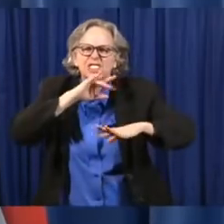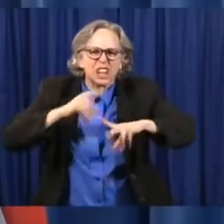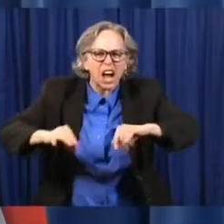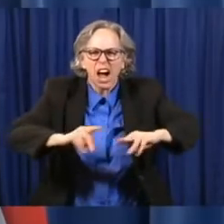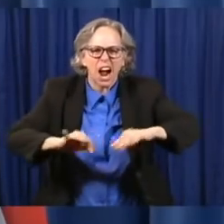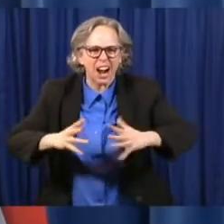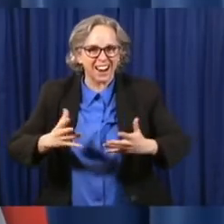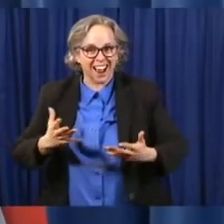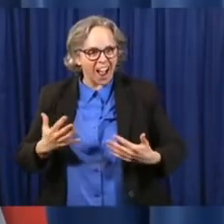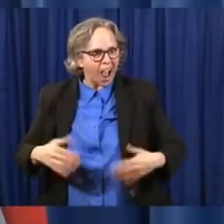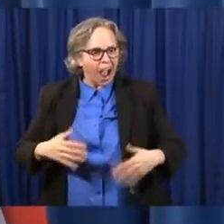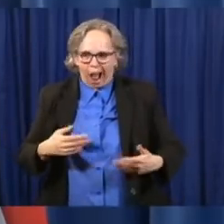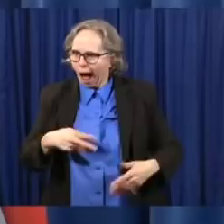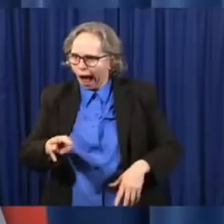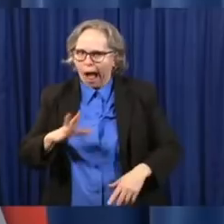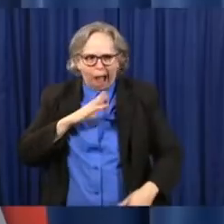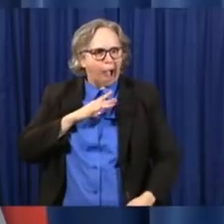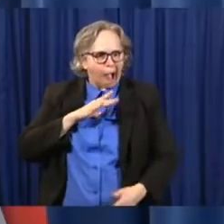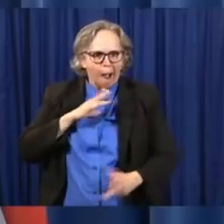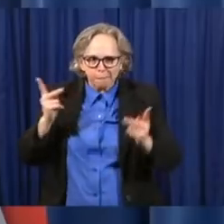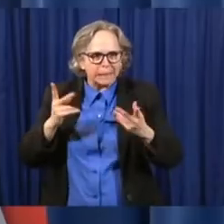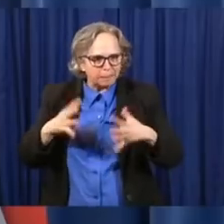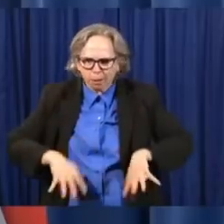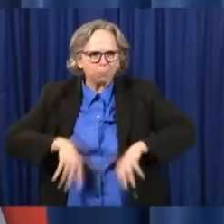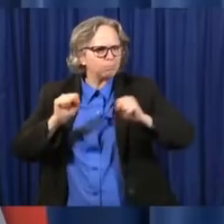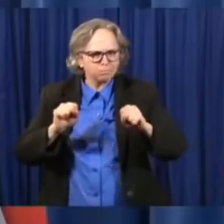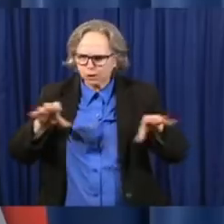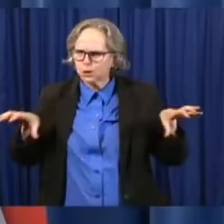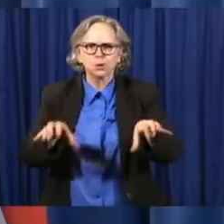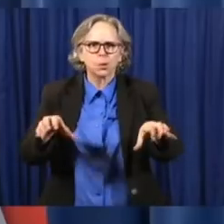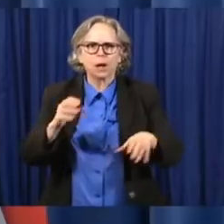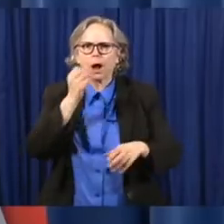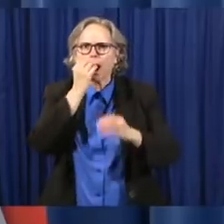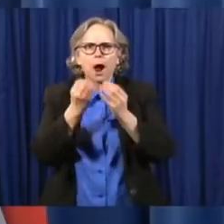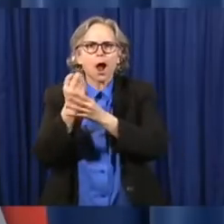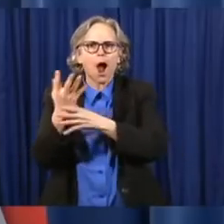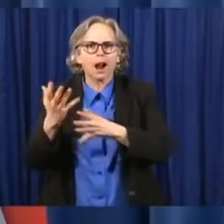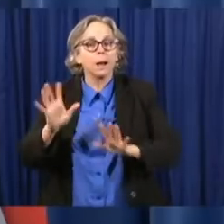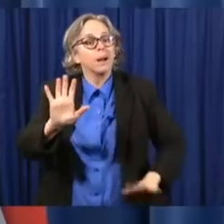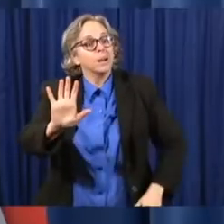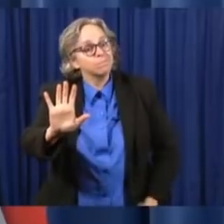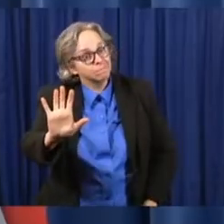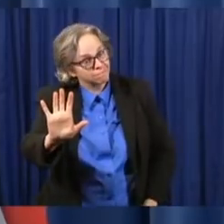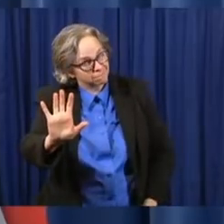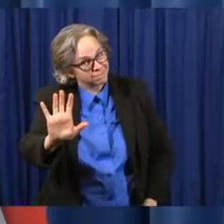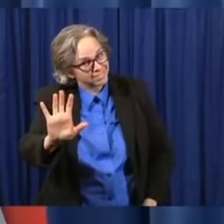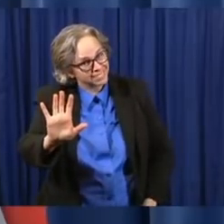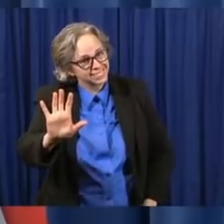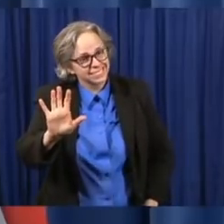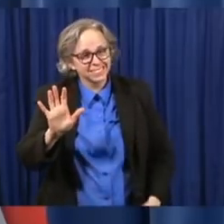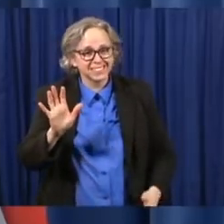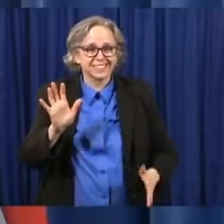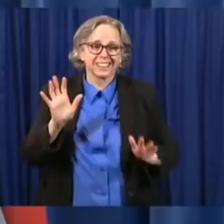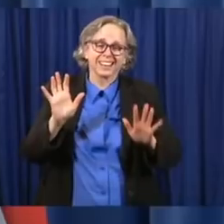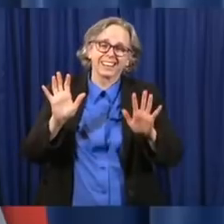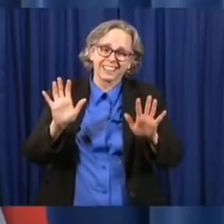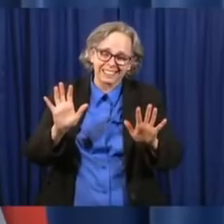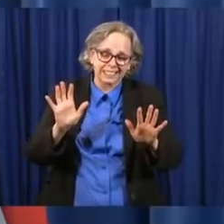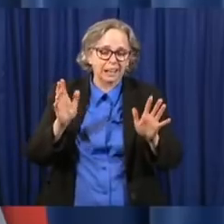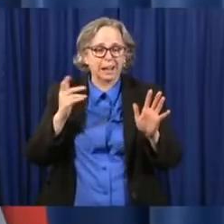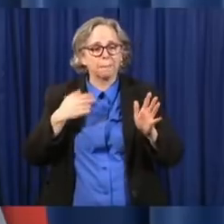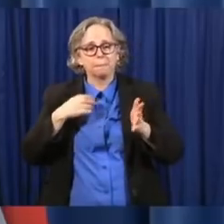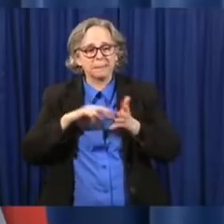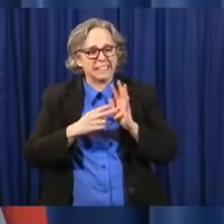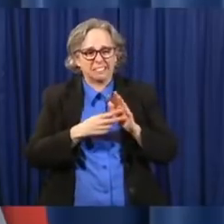people are in fact doing, and I don't minimize the fun things that people aren't doing.